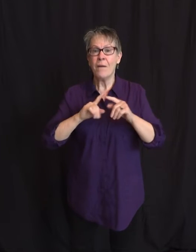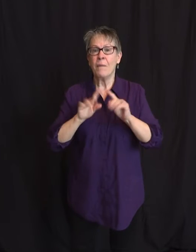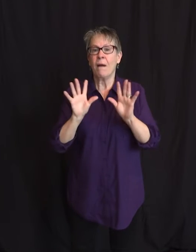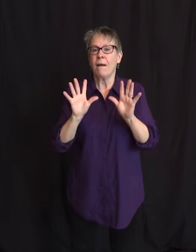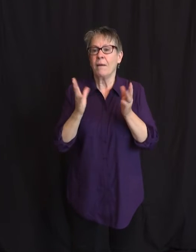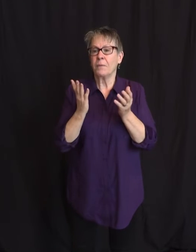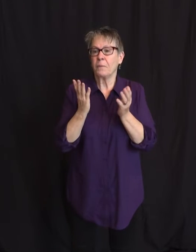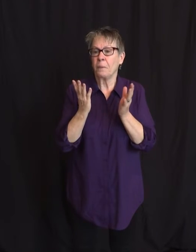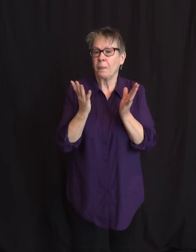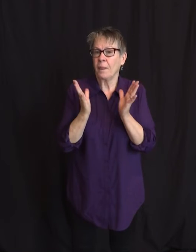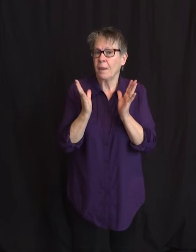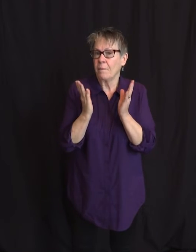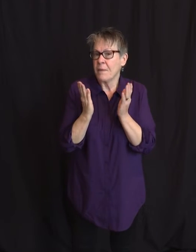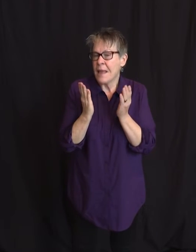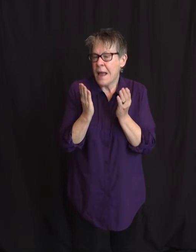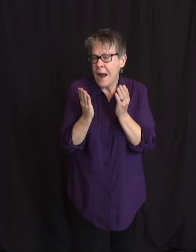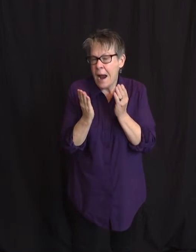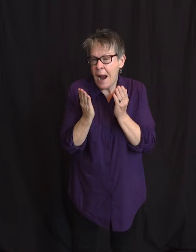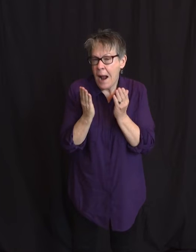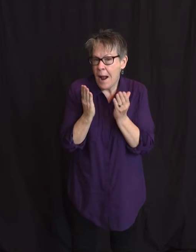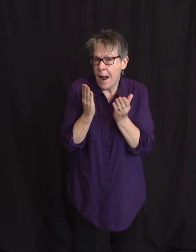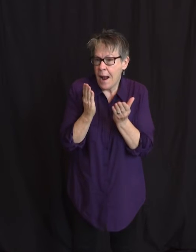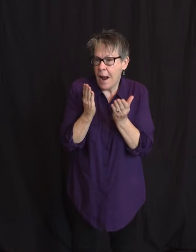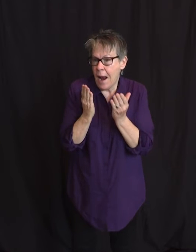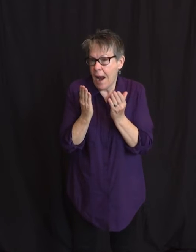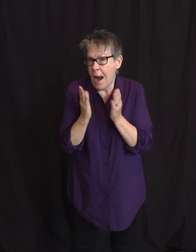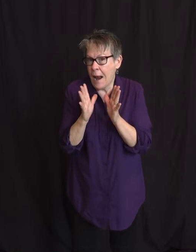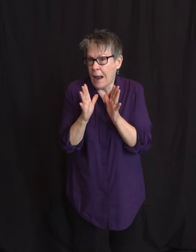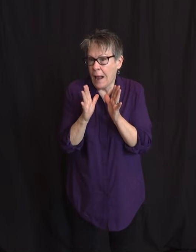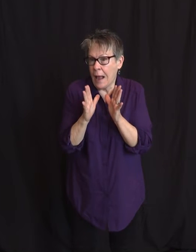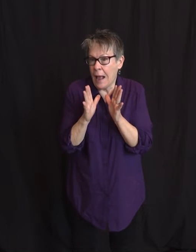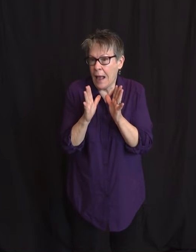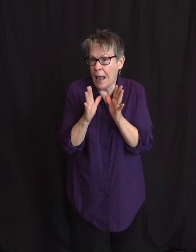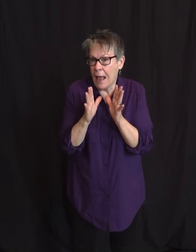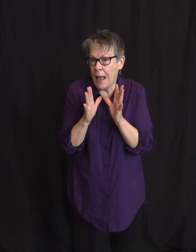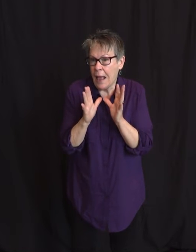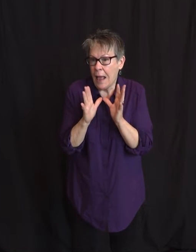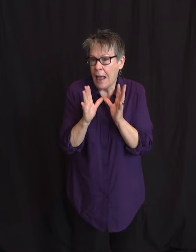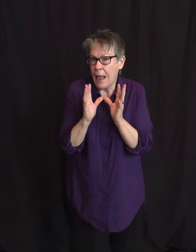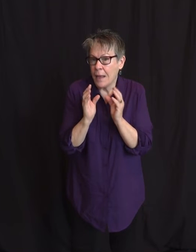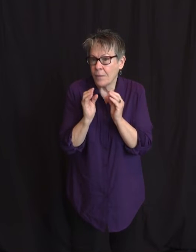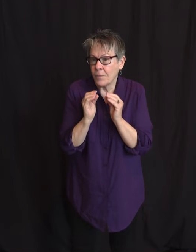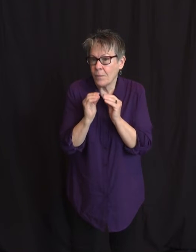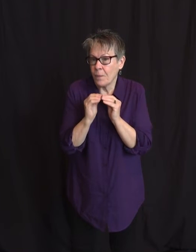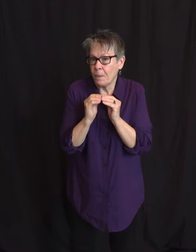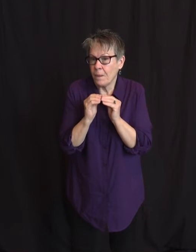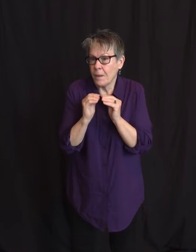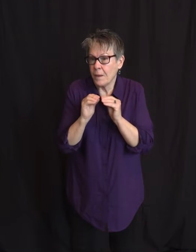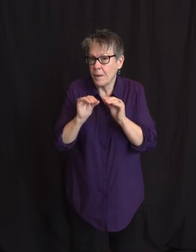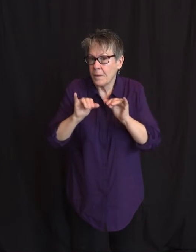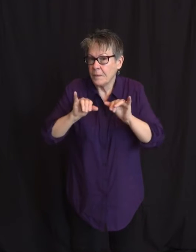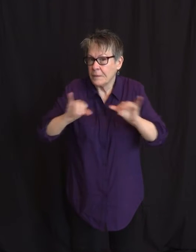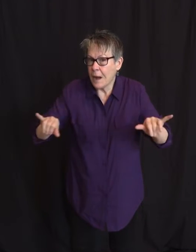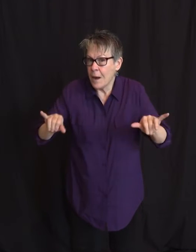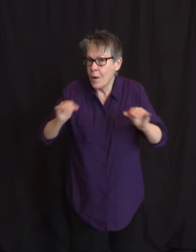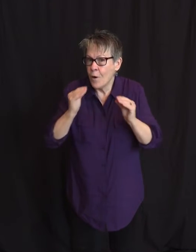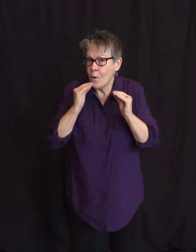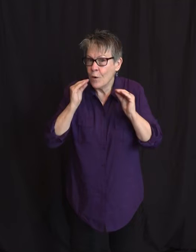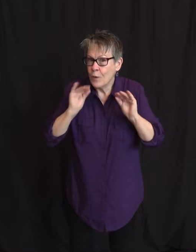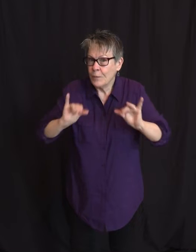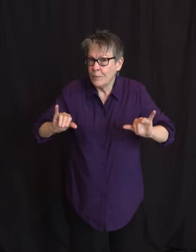down, all bets are off. That heat map, which we didn't show you today just because we had a lot of slides, Mahan, let's get that back up